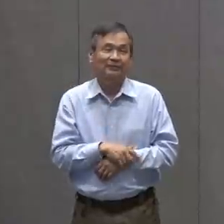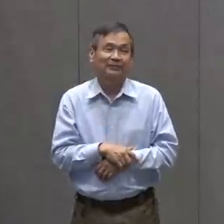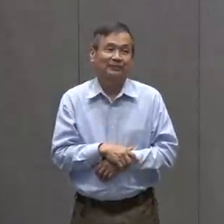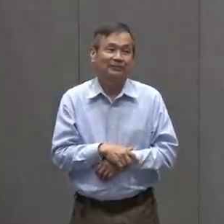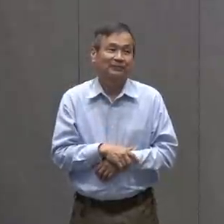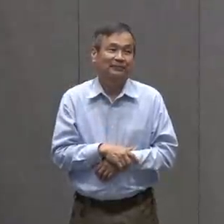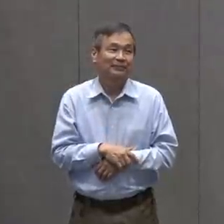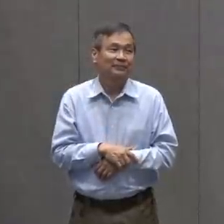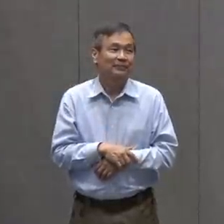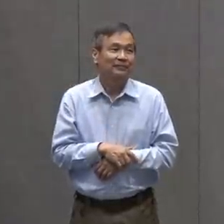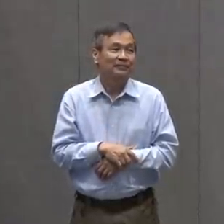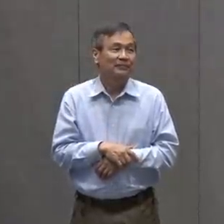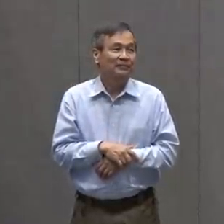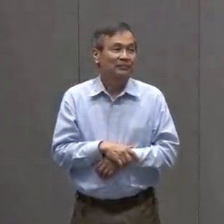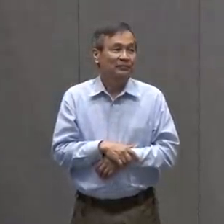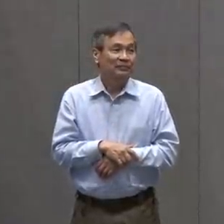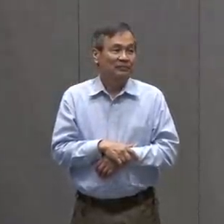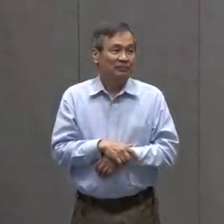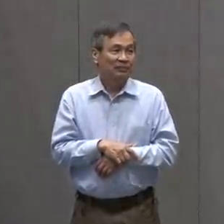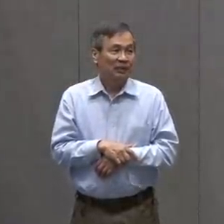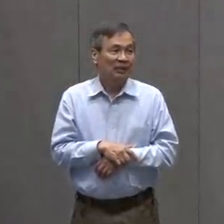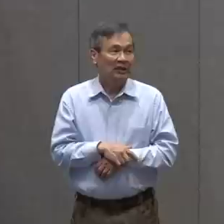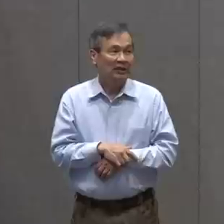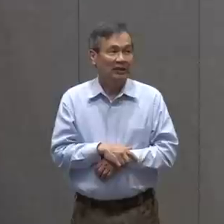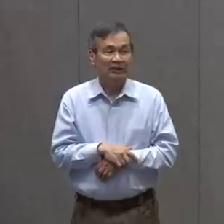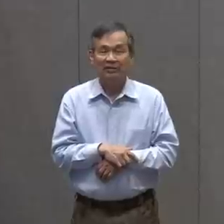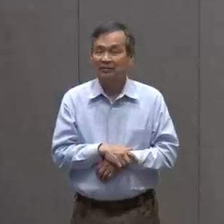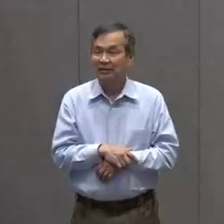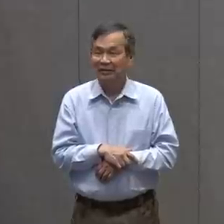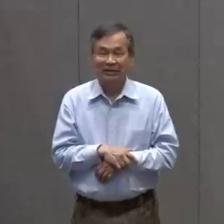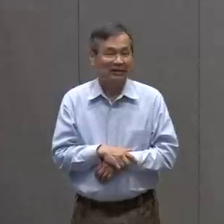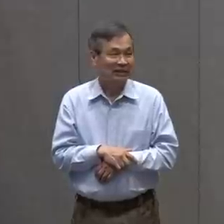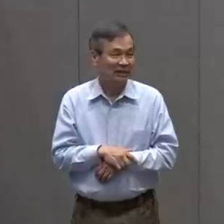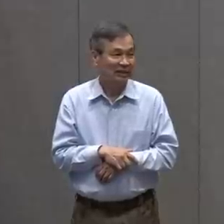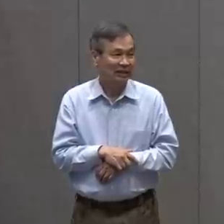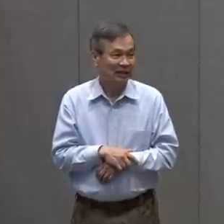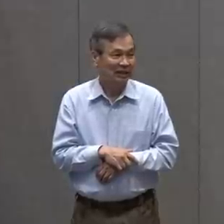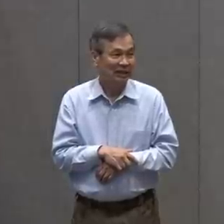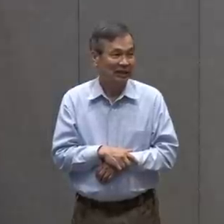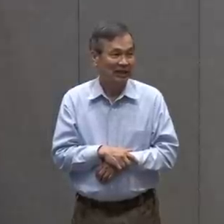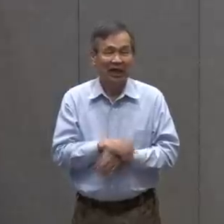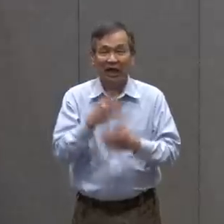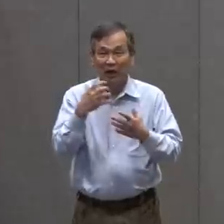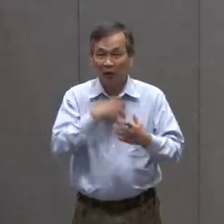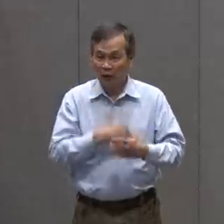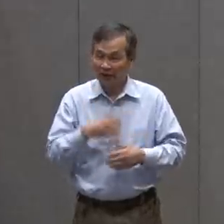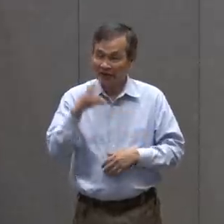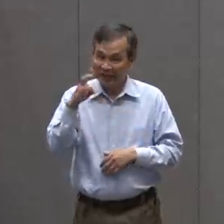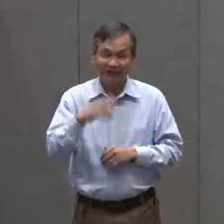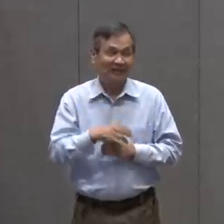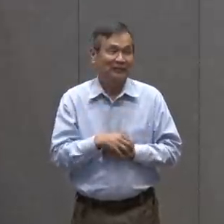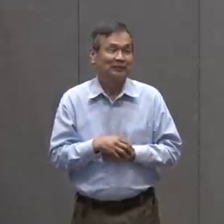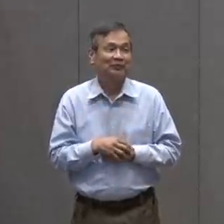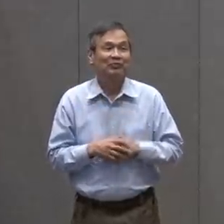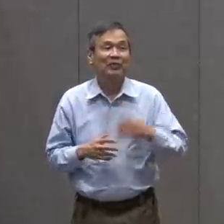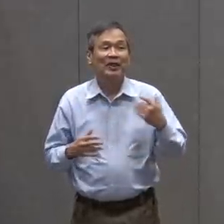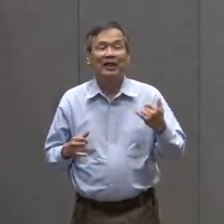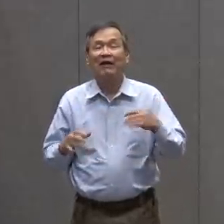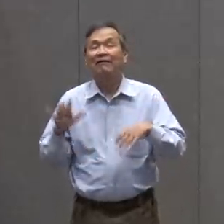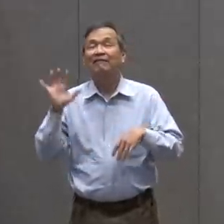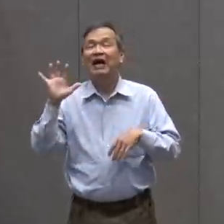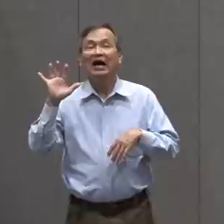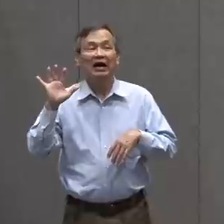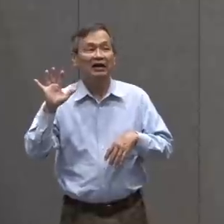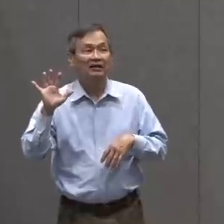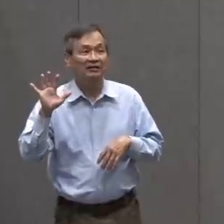All right. Too bad this didn't go to a 7. Okay. So I got a